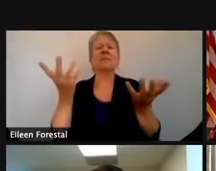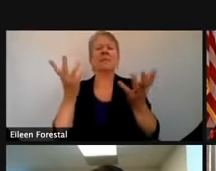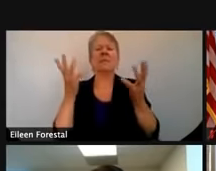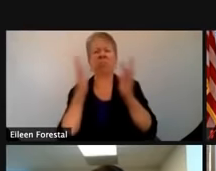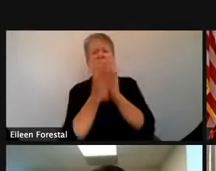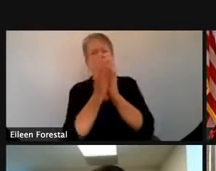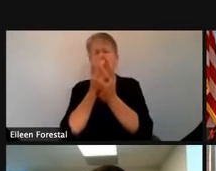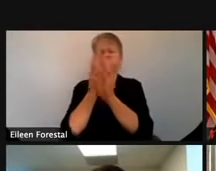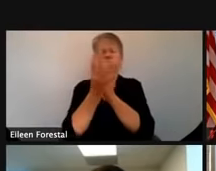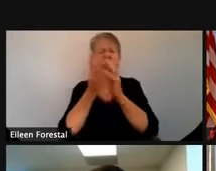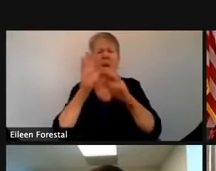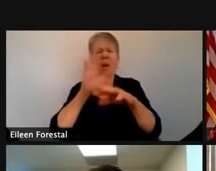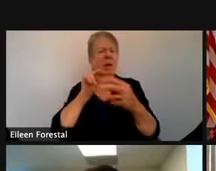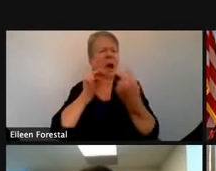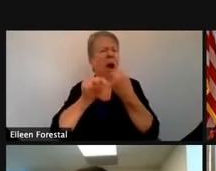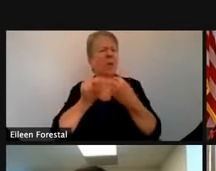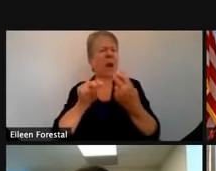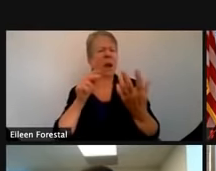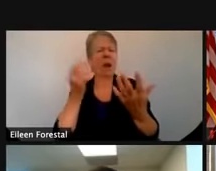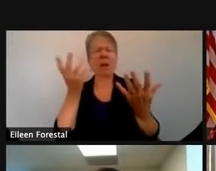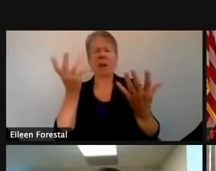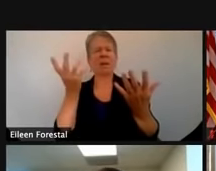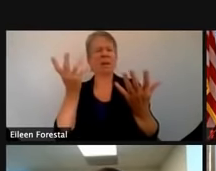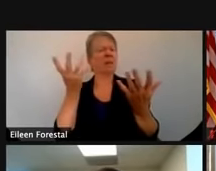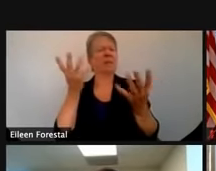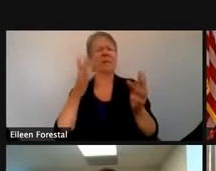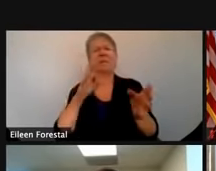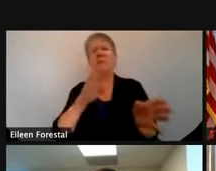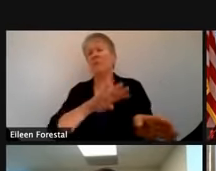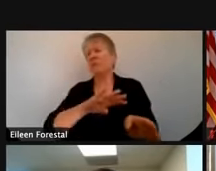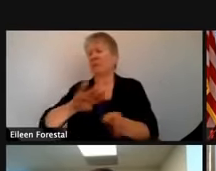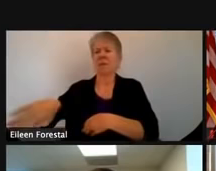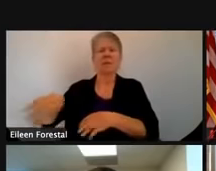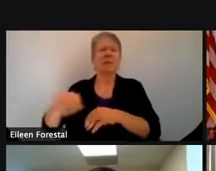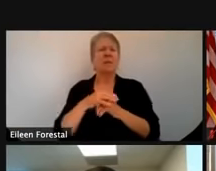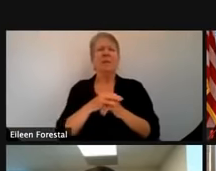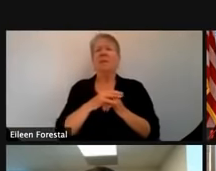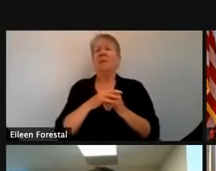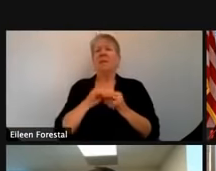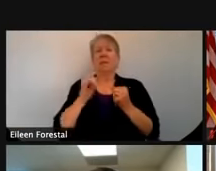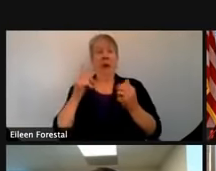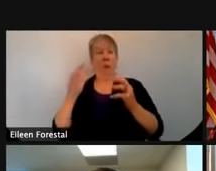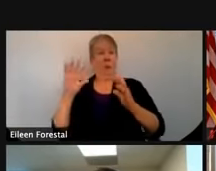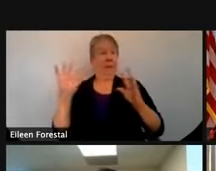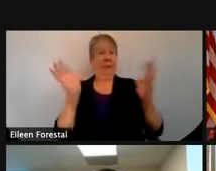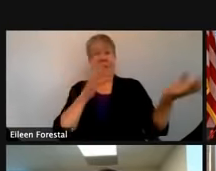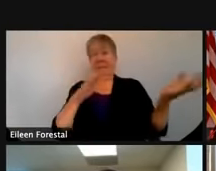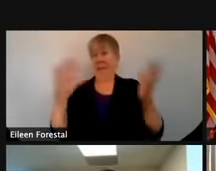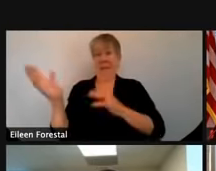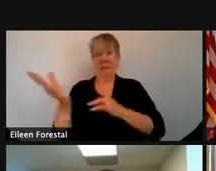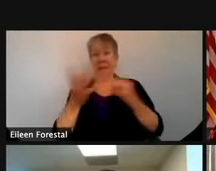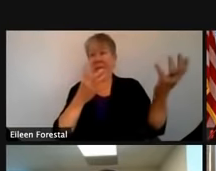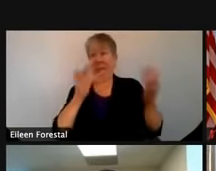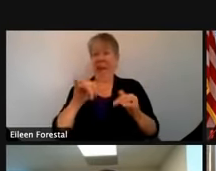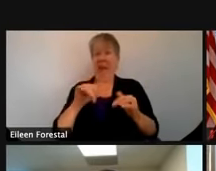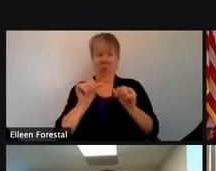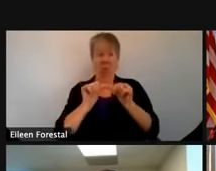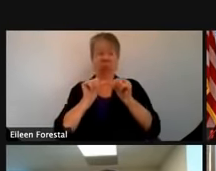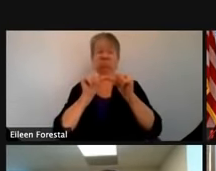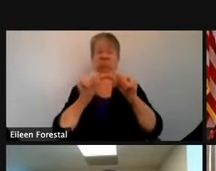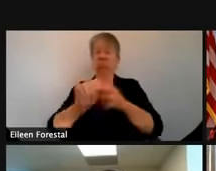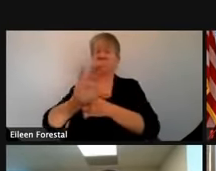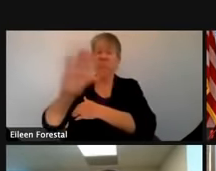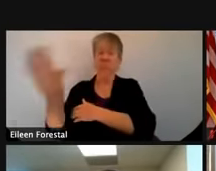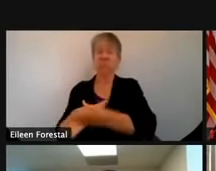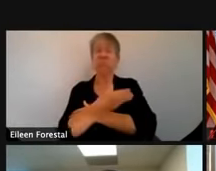you said, they stay gusty through tomorrow. Is that right? From what we got from National Weather Service, may stay gusty through them. Not as bad as